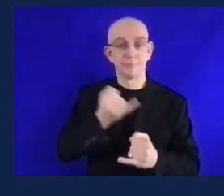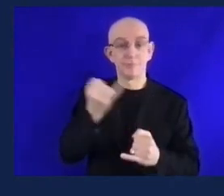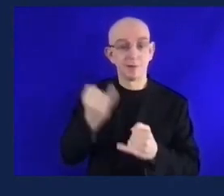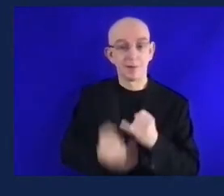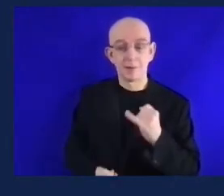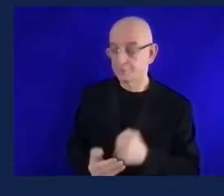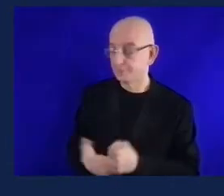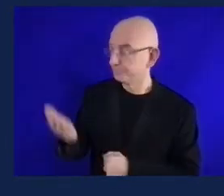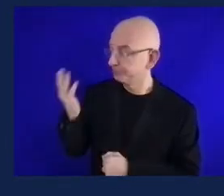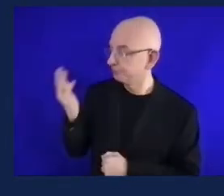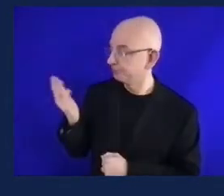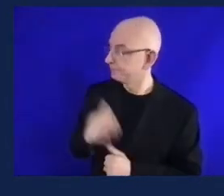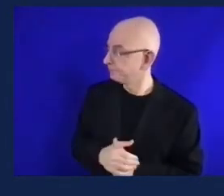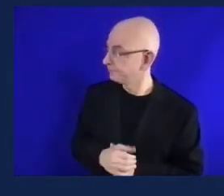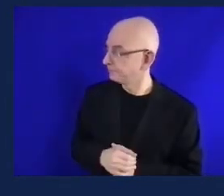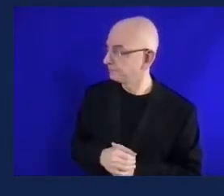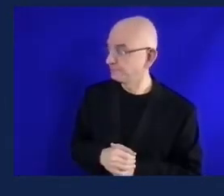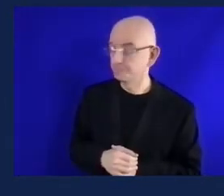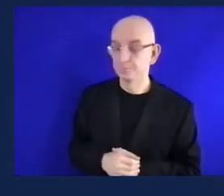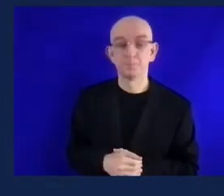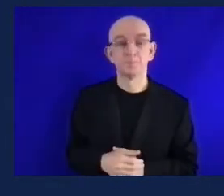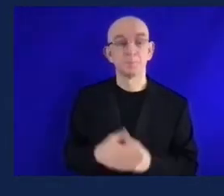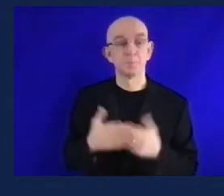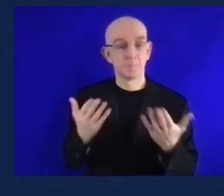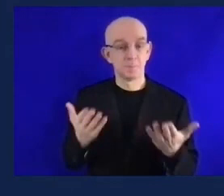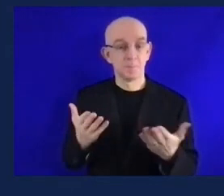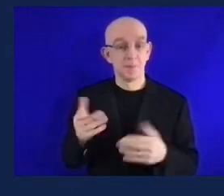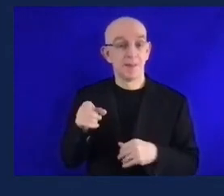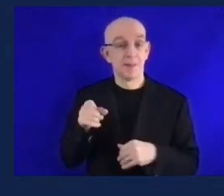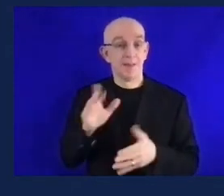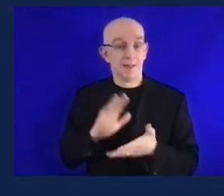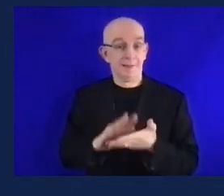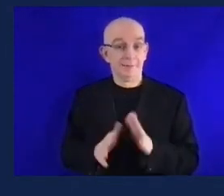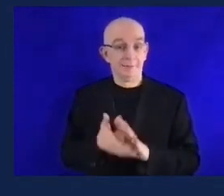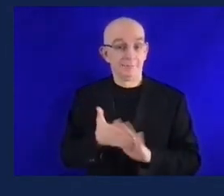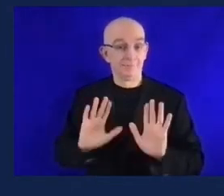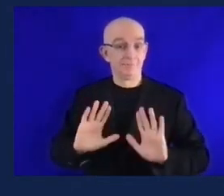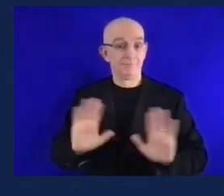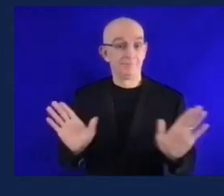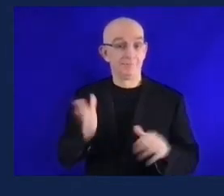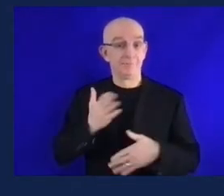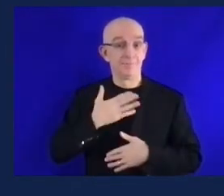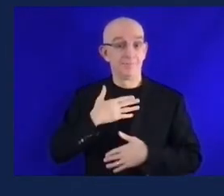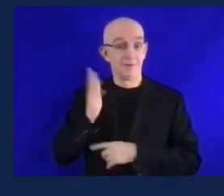event. They are so important during those times. Thank you.